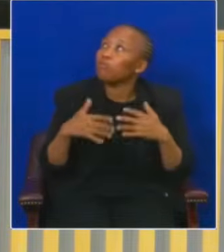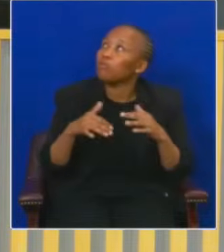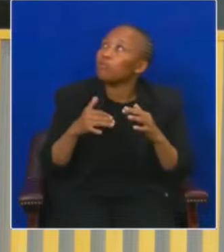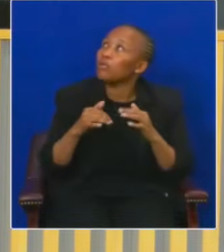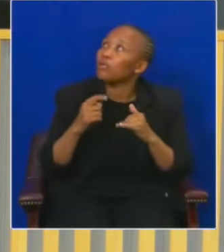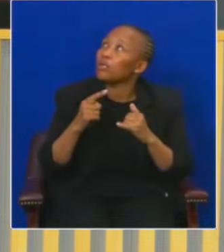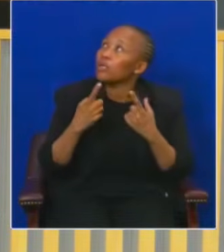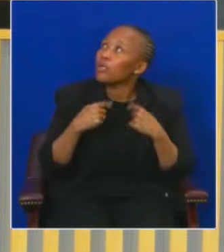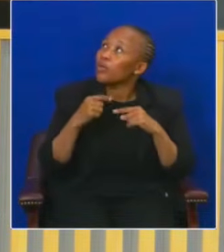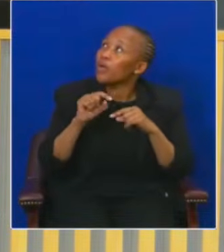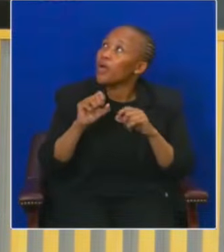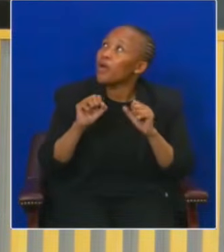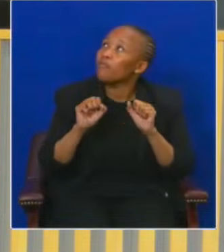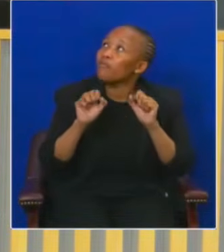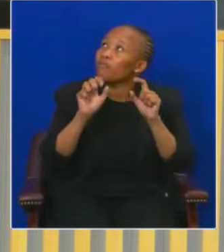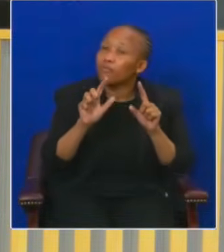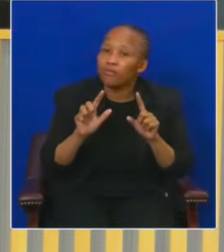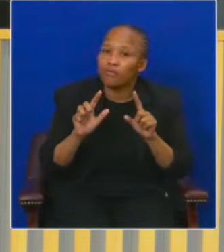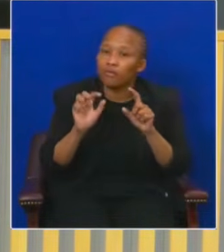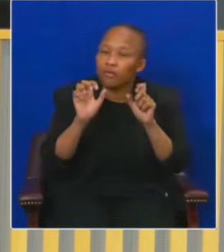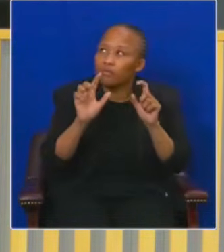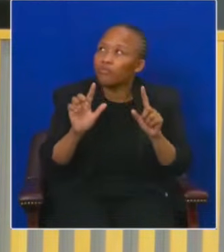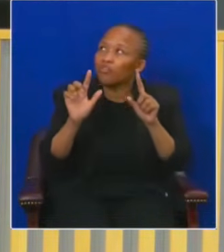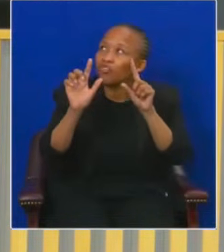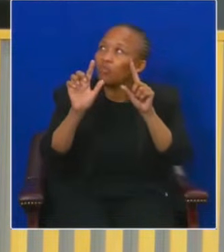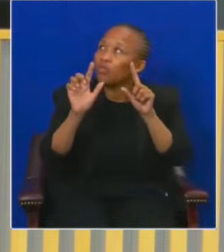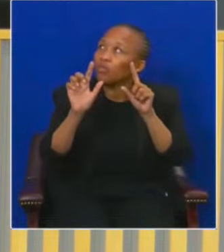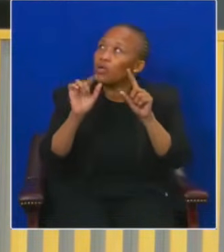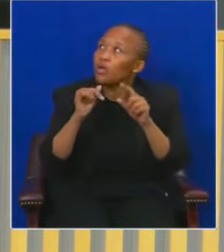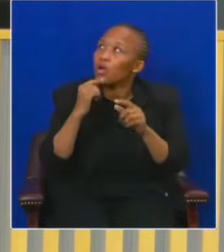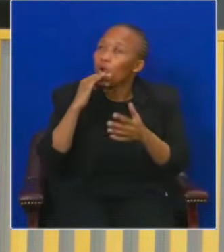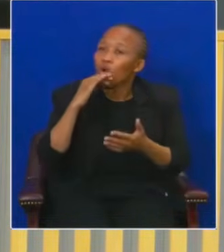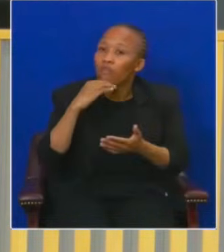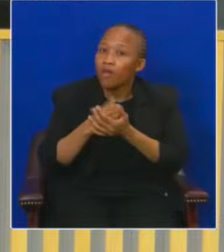Please confirm that it's clear and visible on your side.